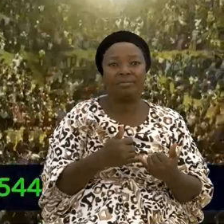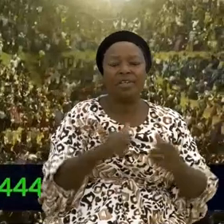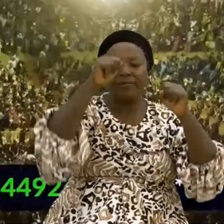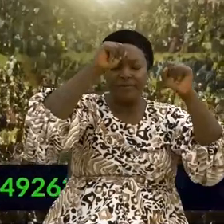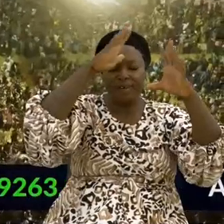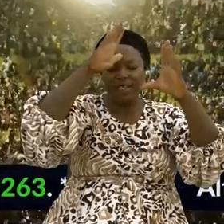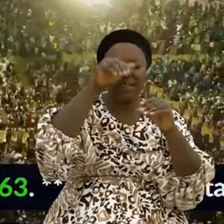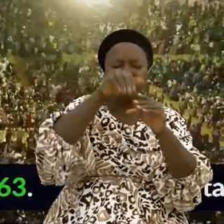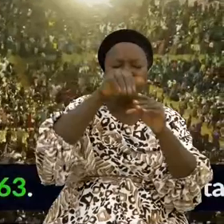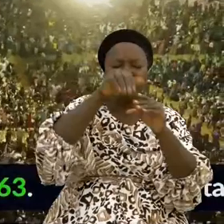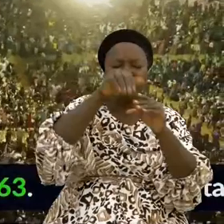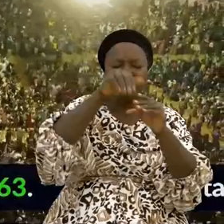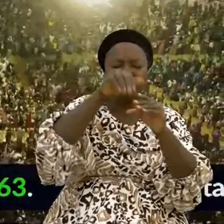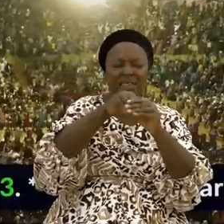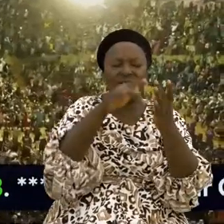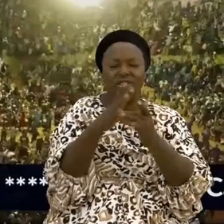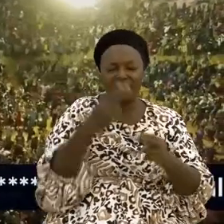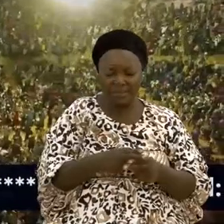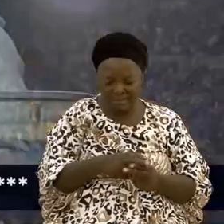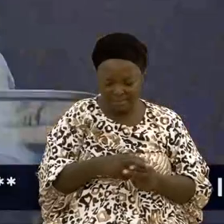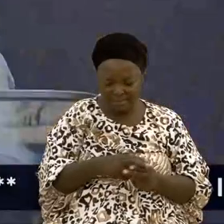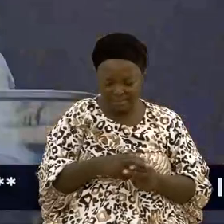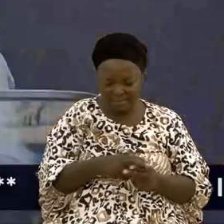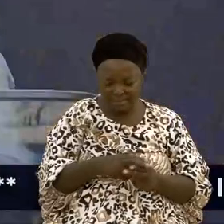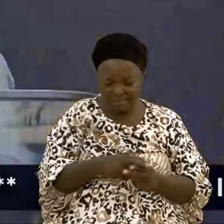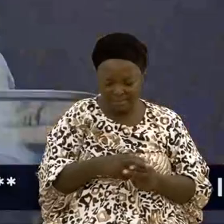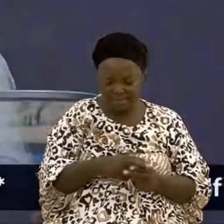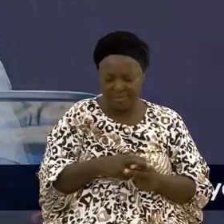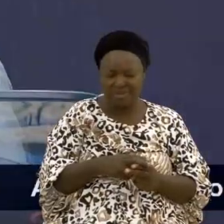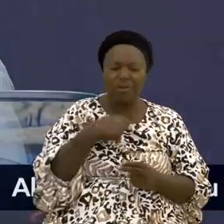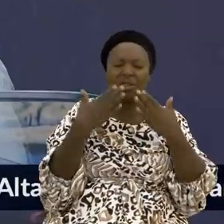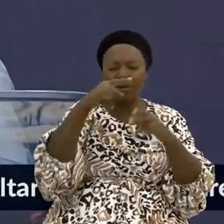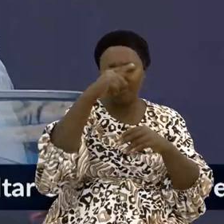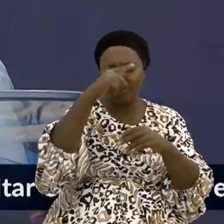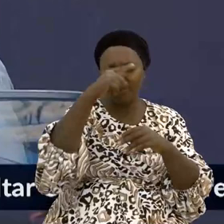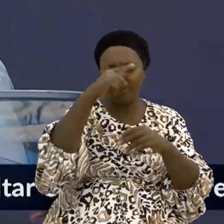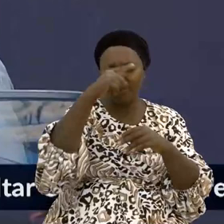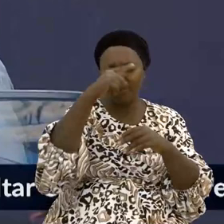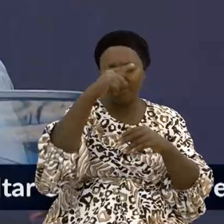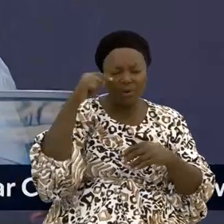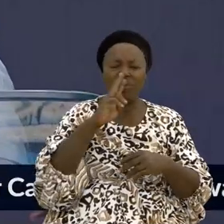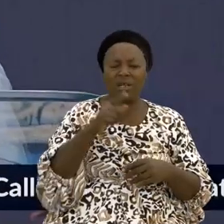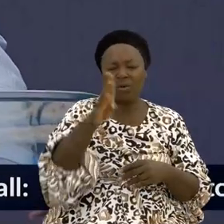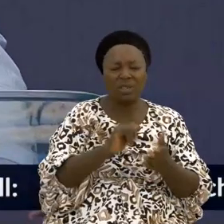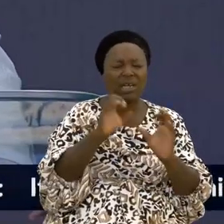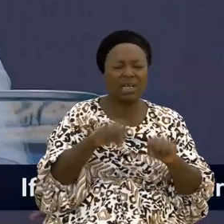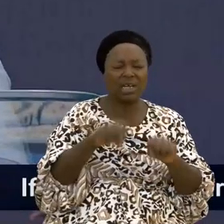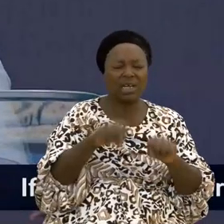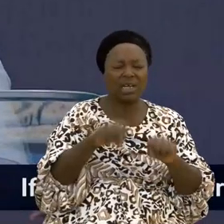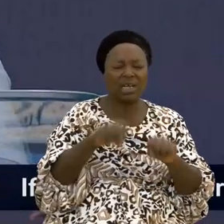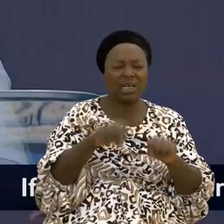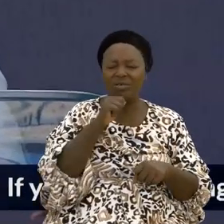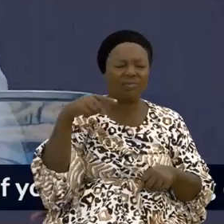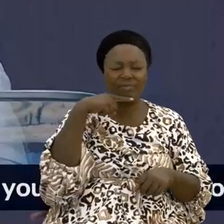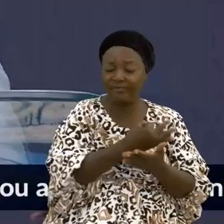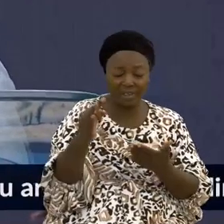Father, in Jesus' name, amen. Well, thank you because you are a God that cannot fail.